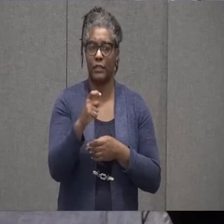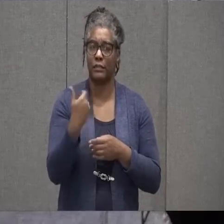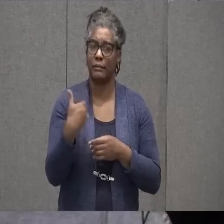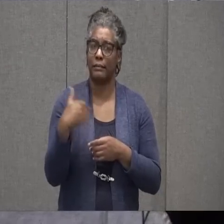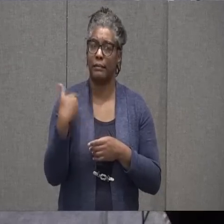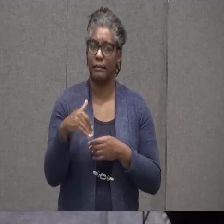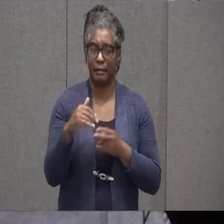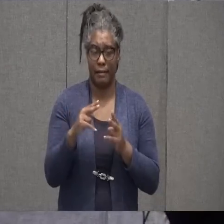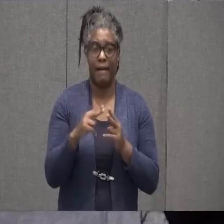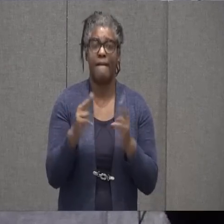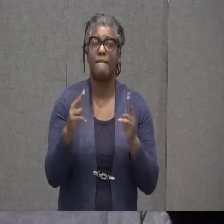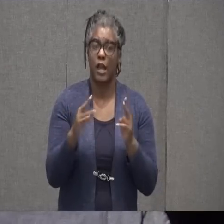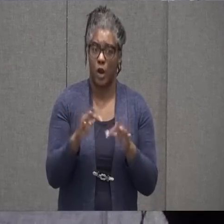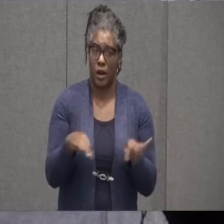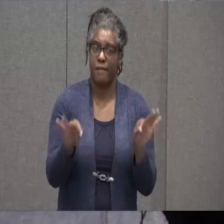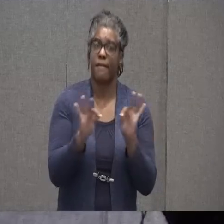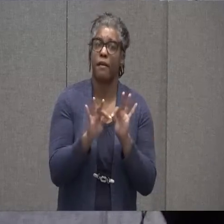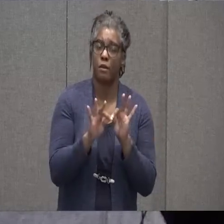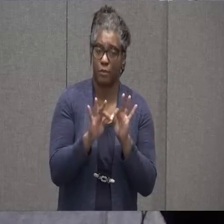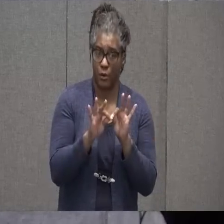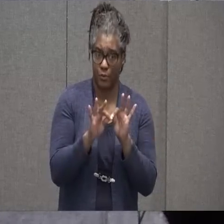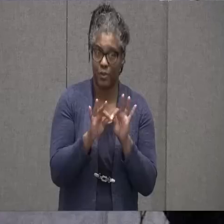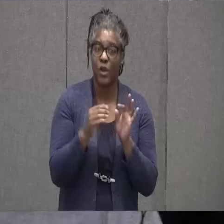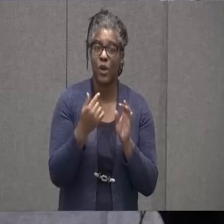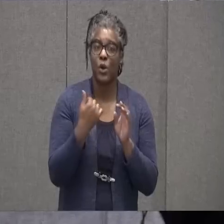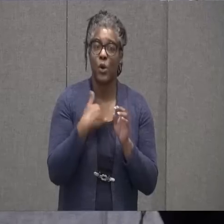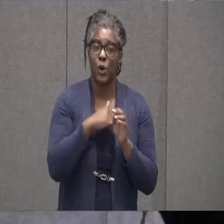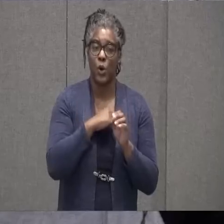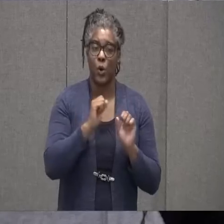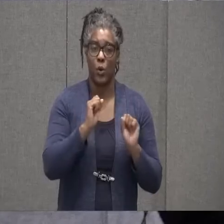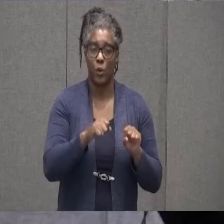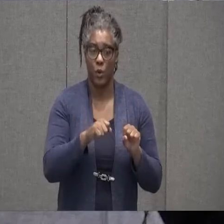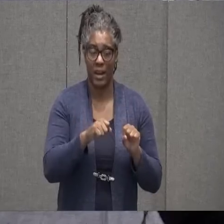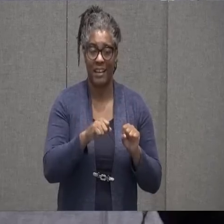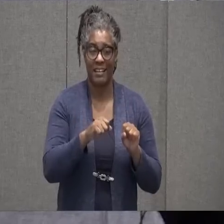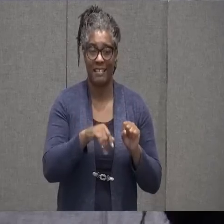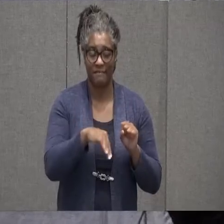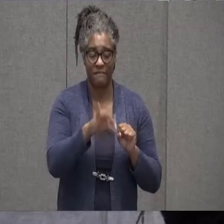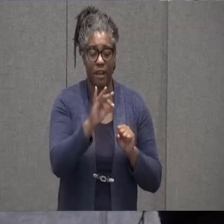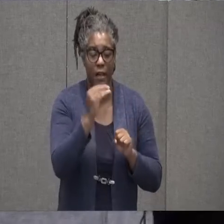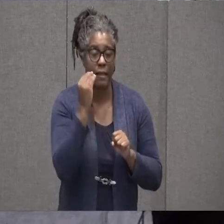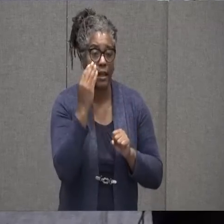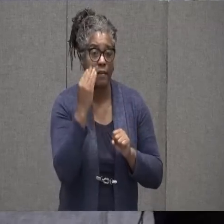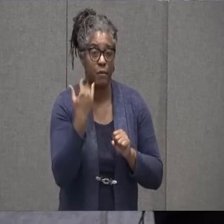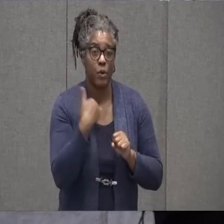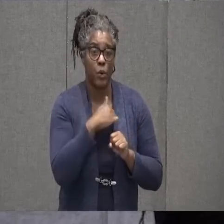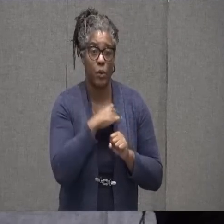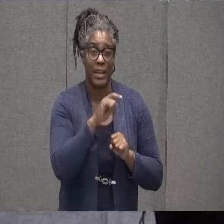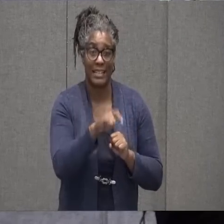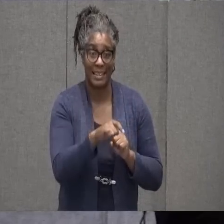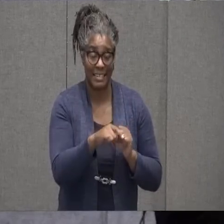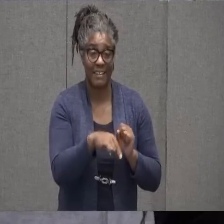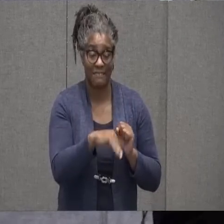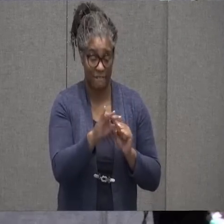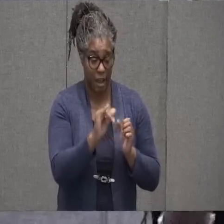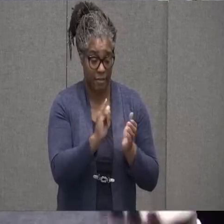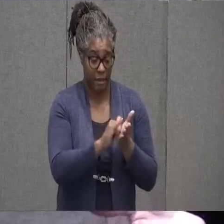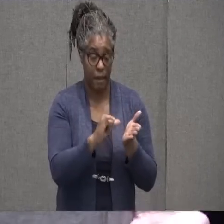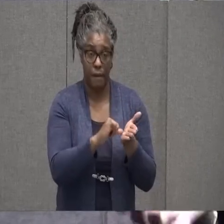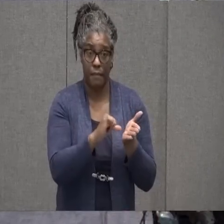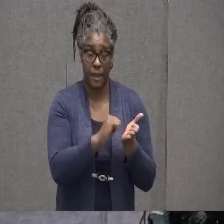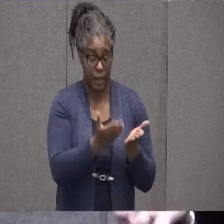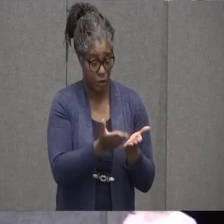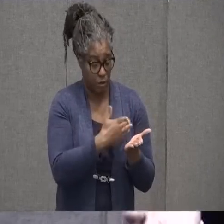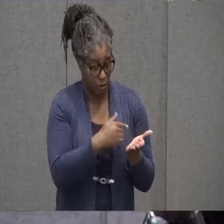the information we need, go to that page, read about that information, take our notes, and then we have that information, and then we